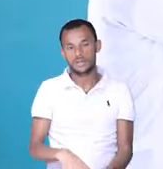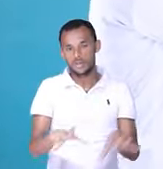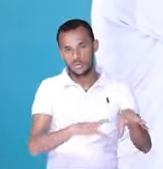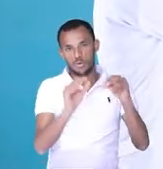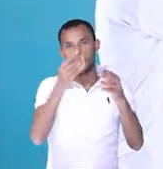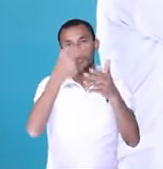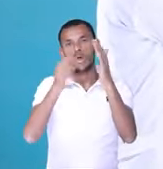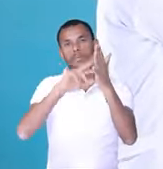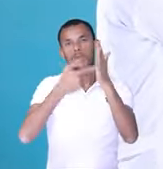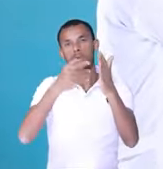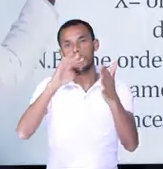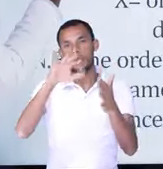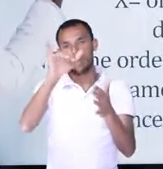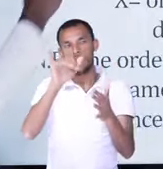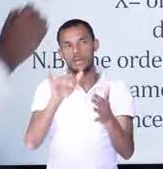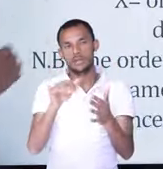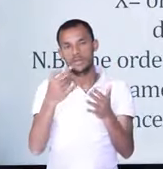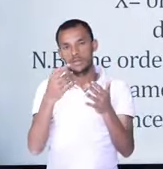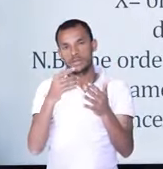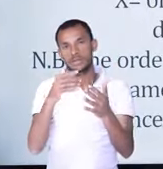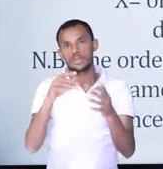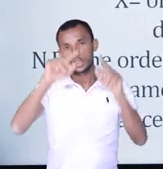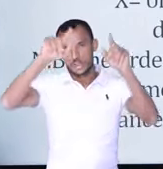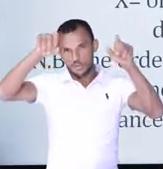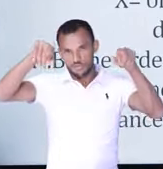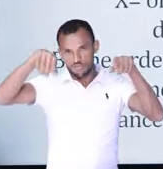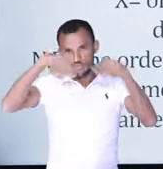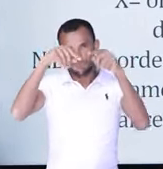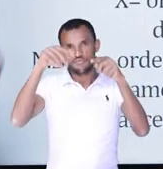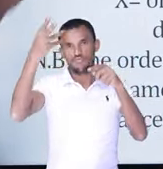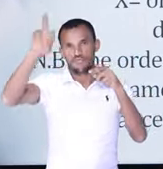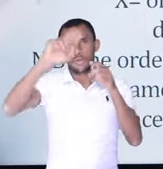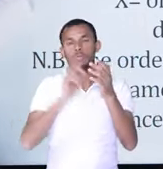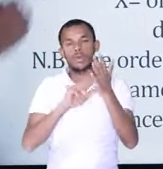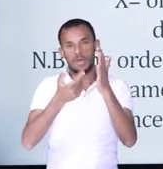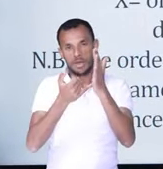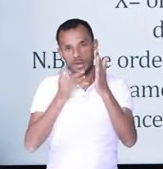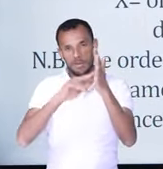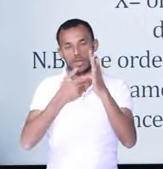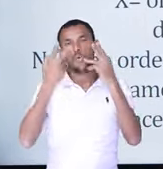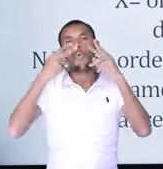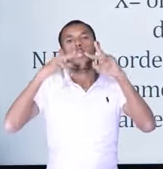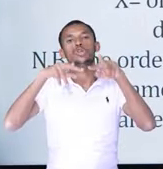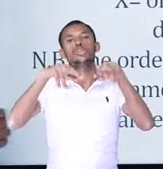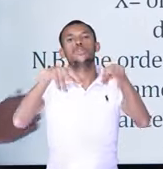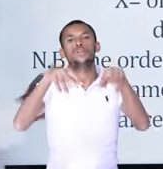Students, what mean by this one? Square bracket. Yes, concentration. This one is